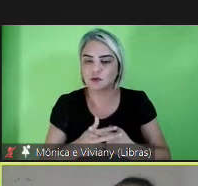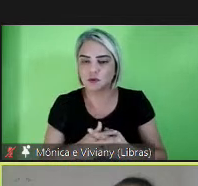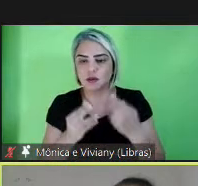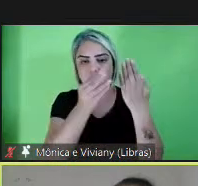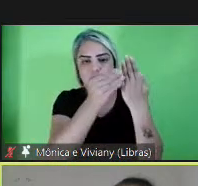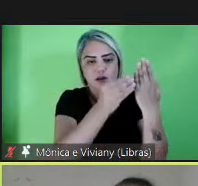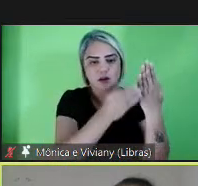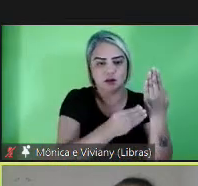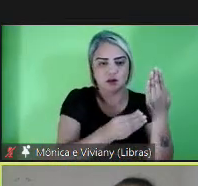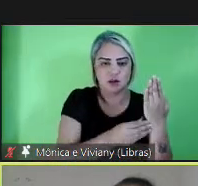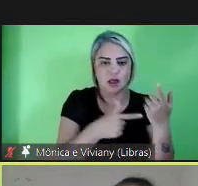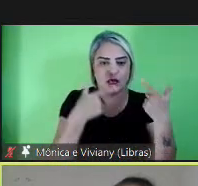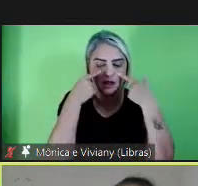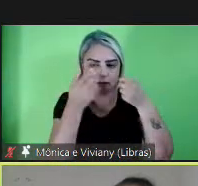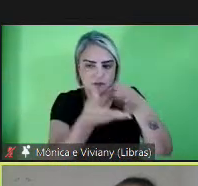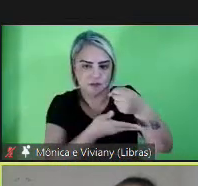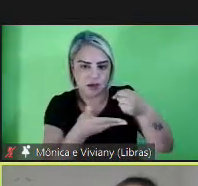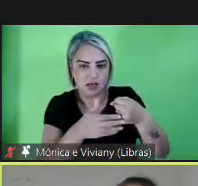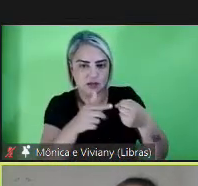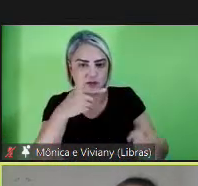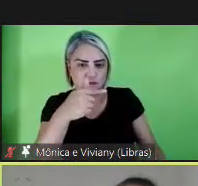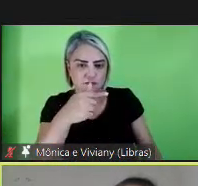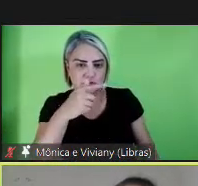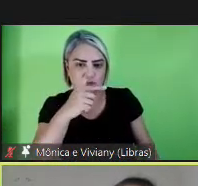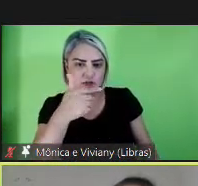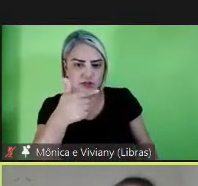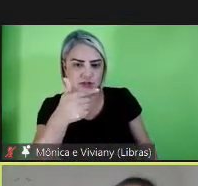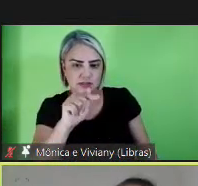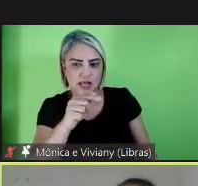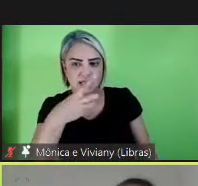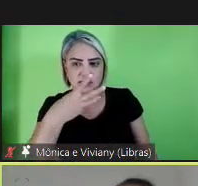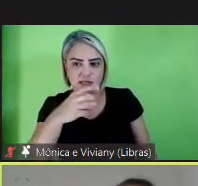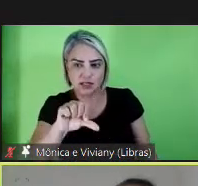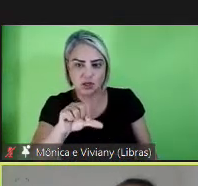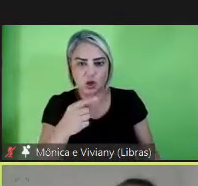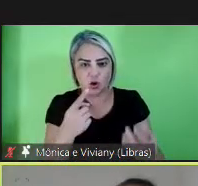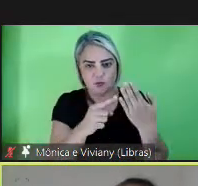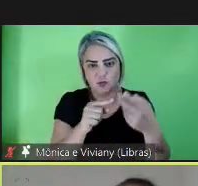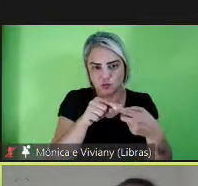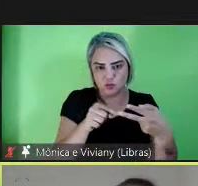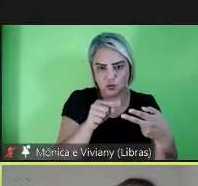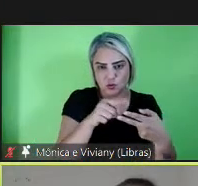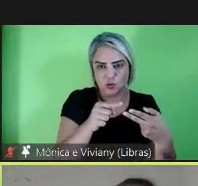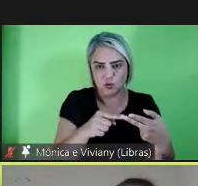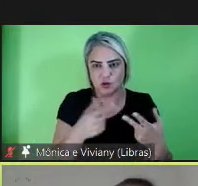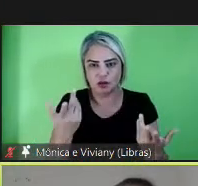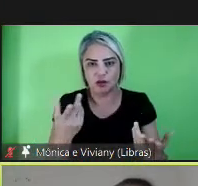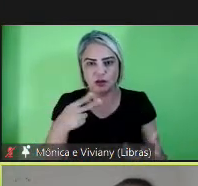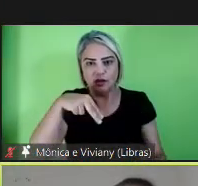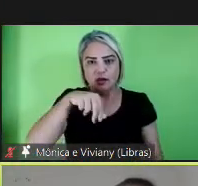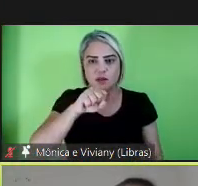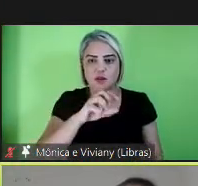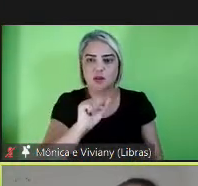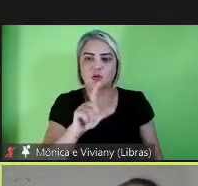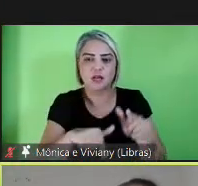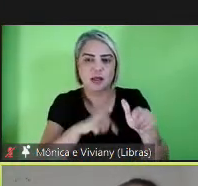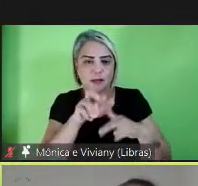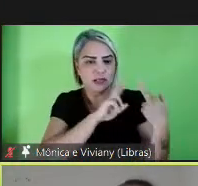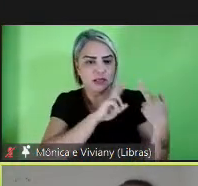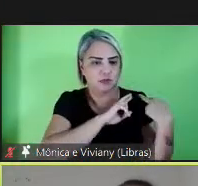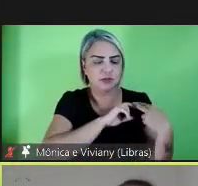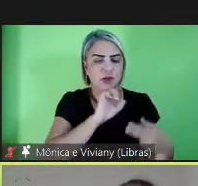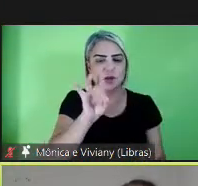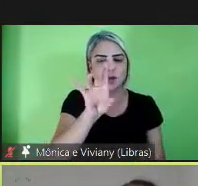for tools, it was the notebooks for basic care attention, which talks about the issue of NAS from the